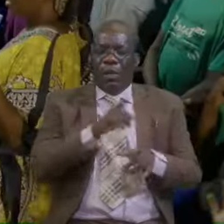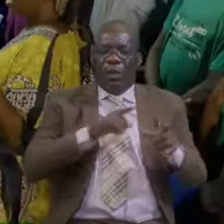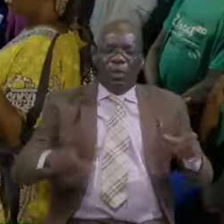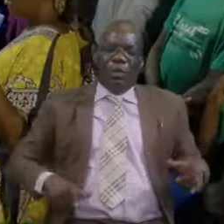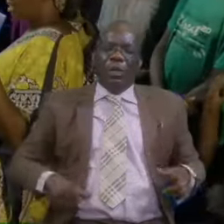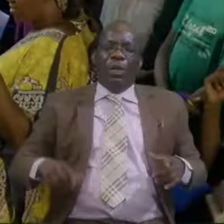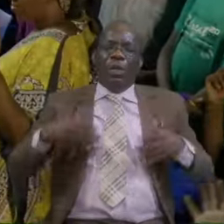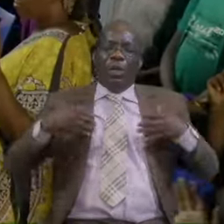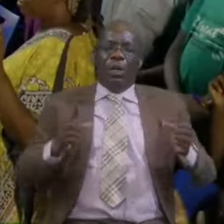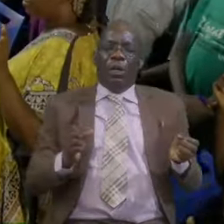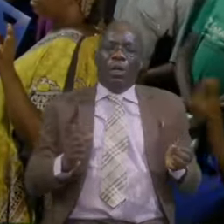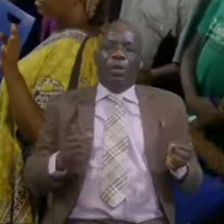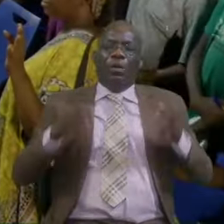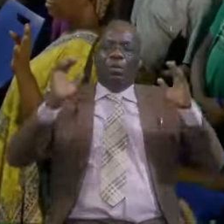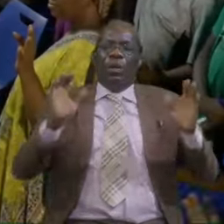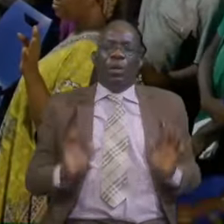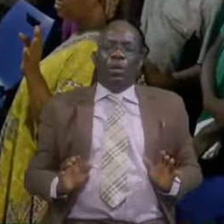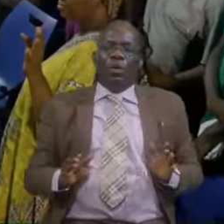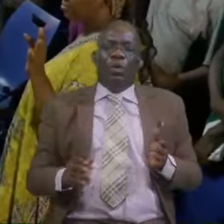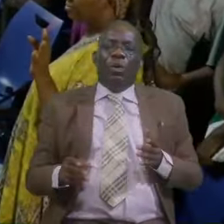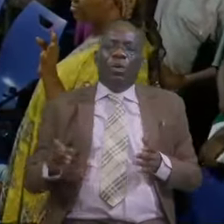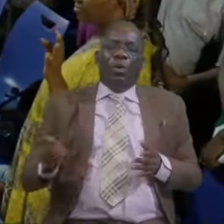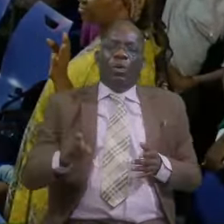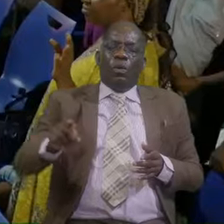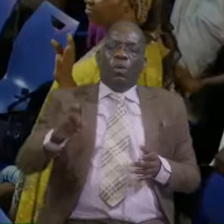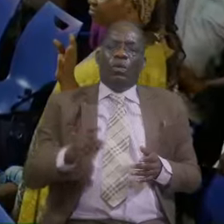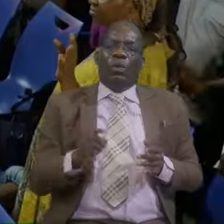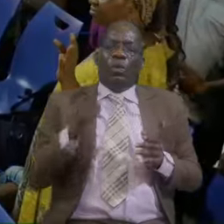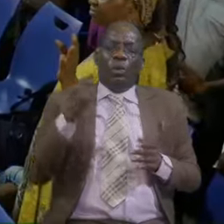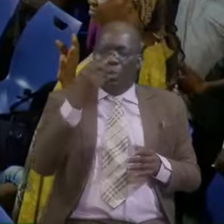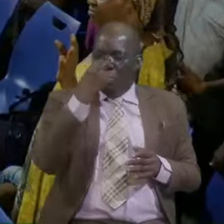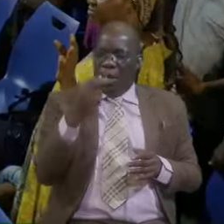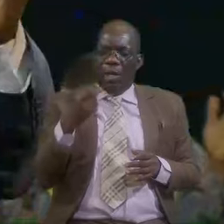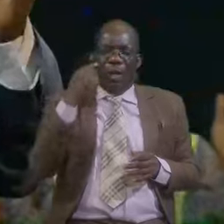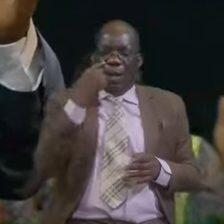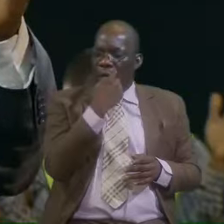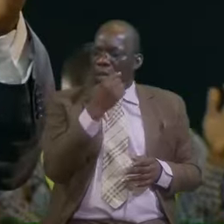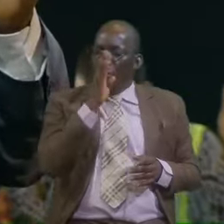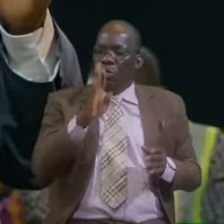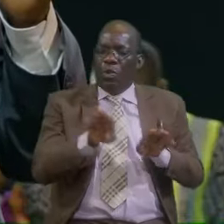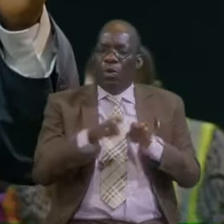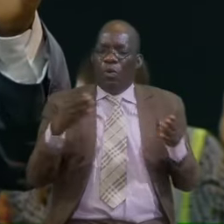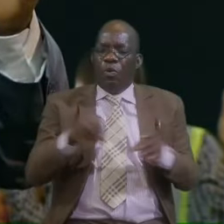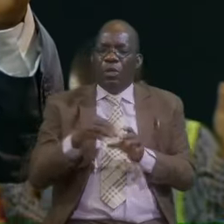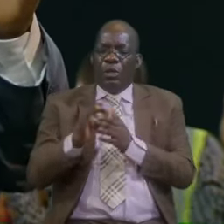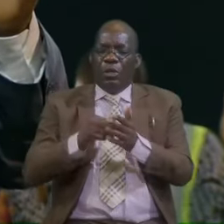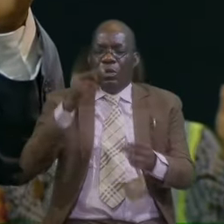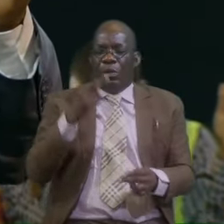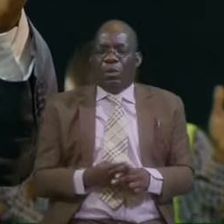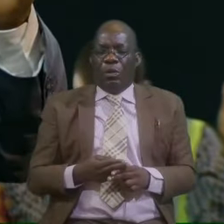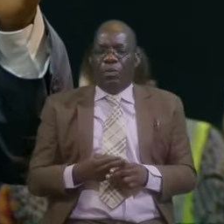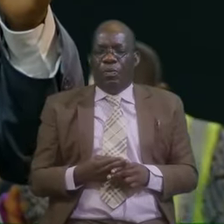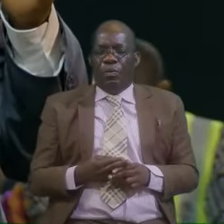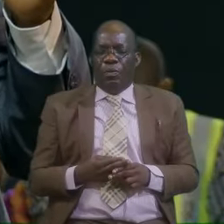miracle. Those blind eyes be opened in Jesus' name.